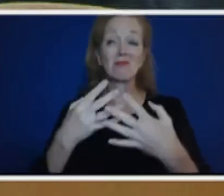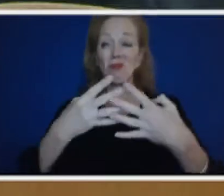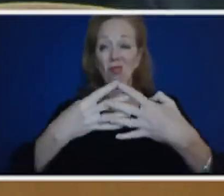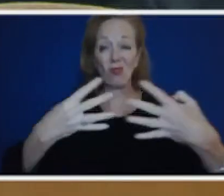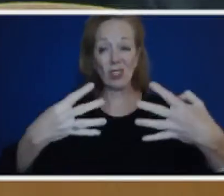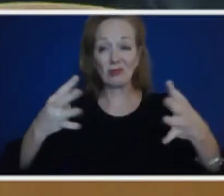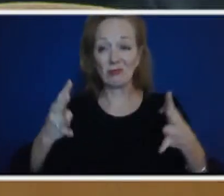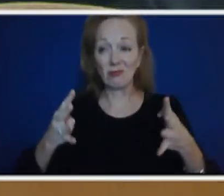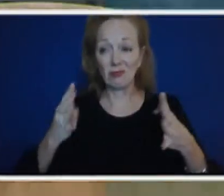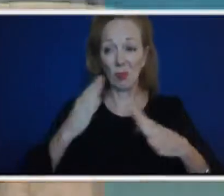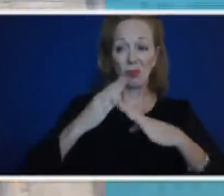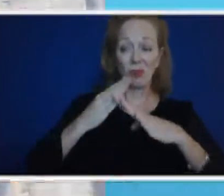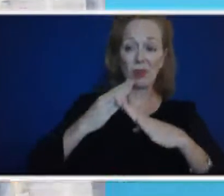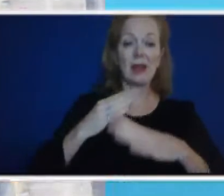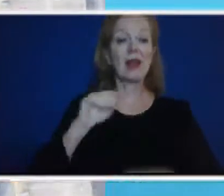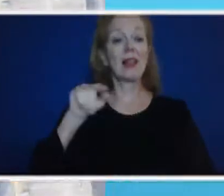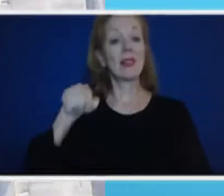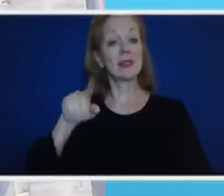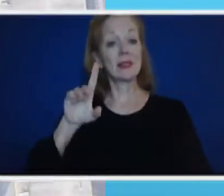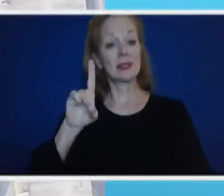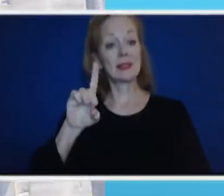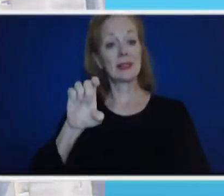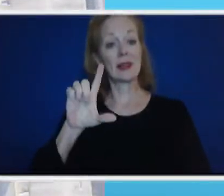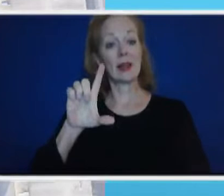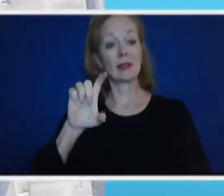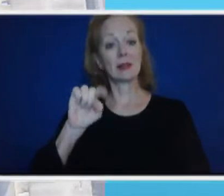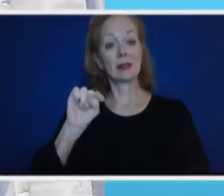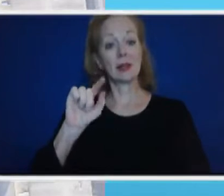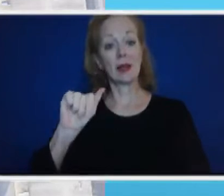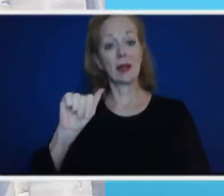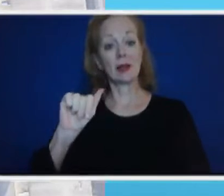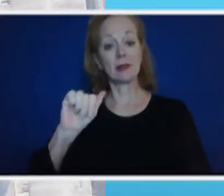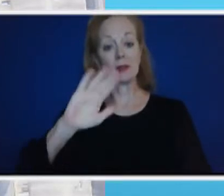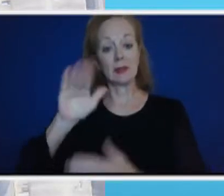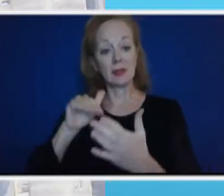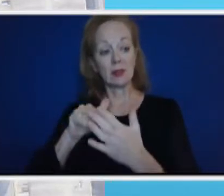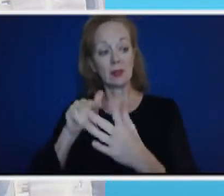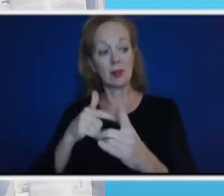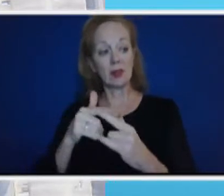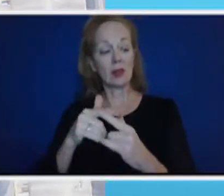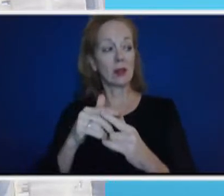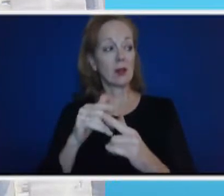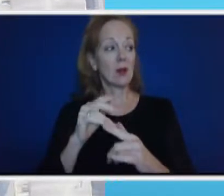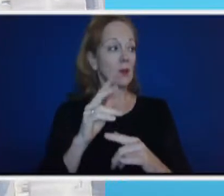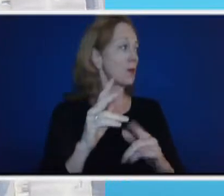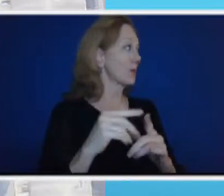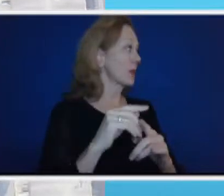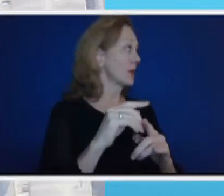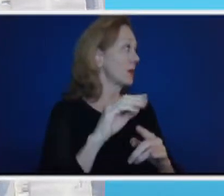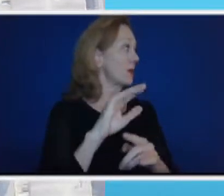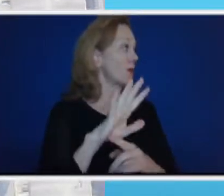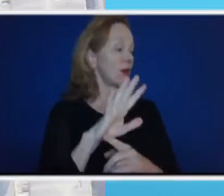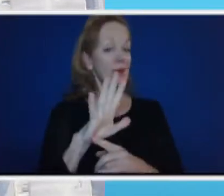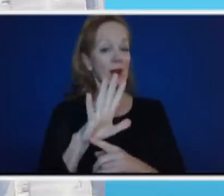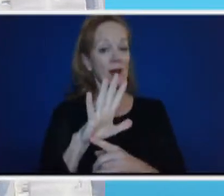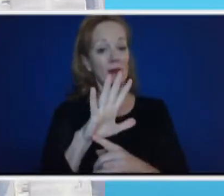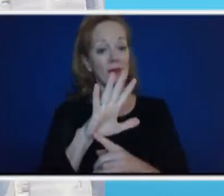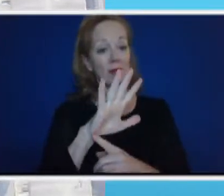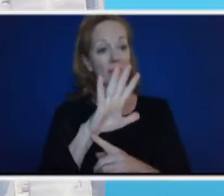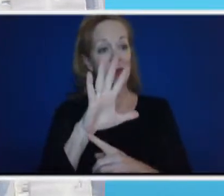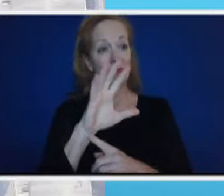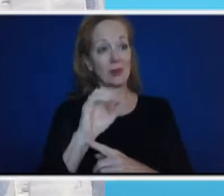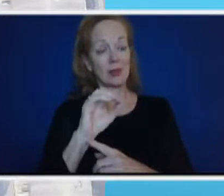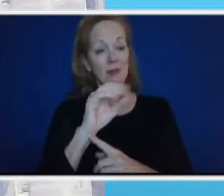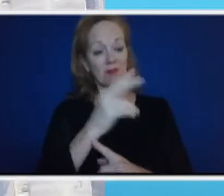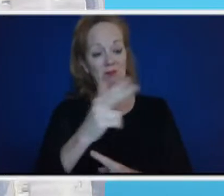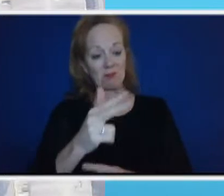Center here. Their structure maybe is in here. They have parking to the rear, 45 to 50 spaces. They then, at